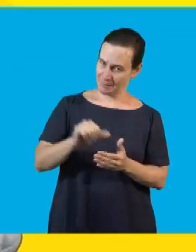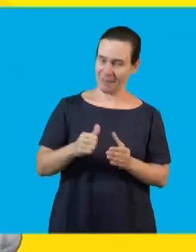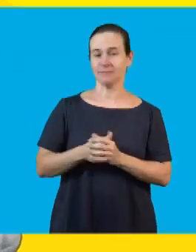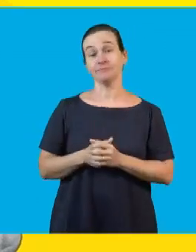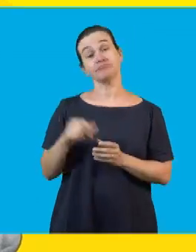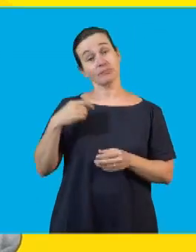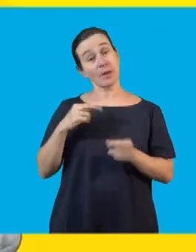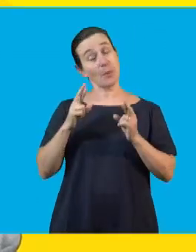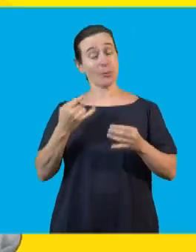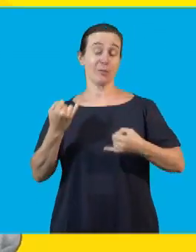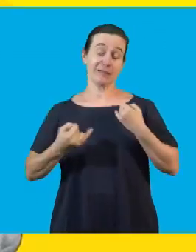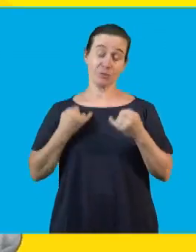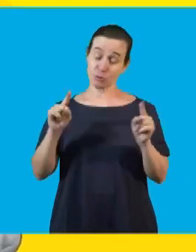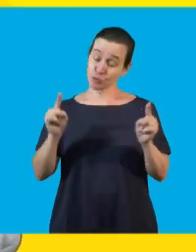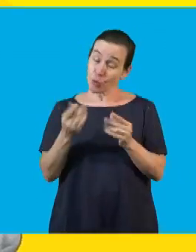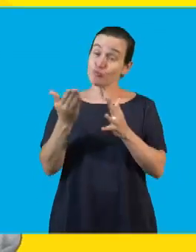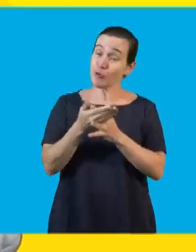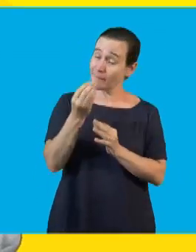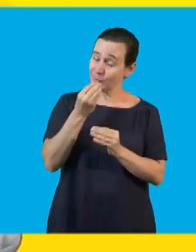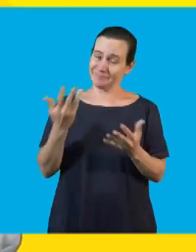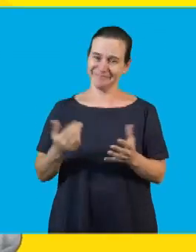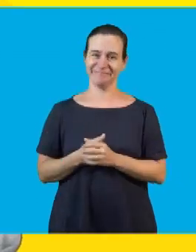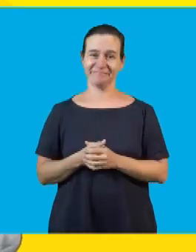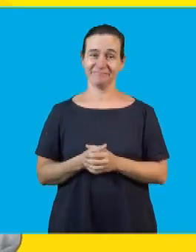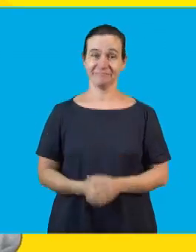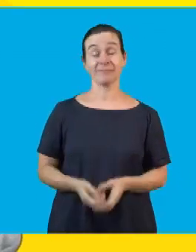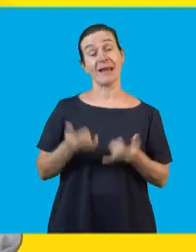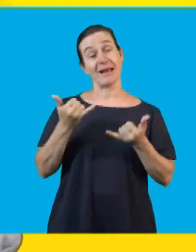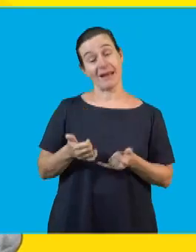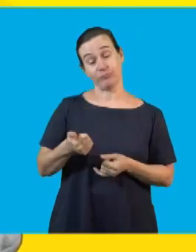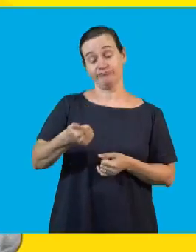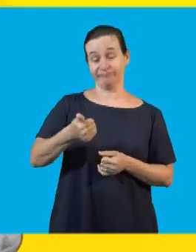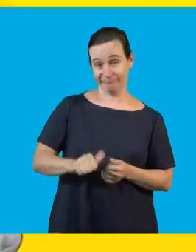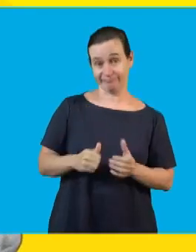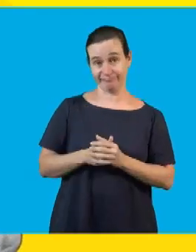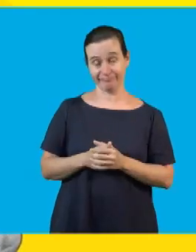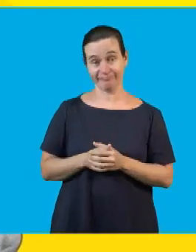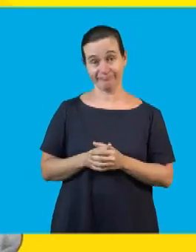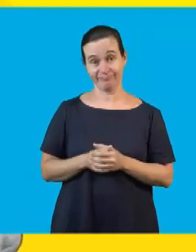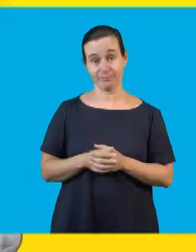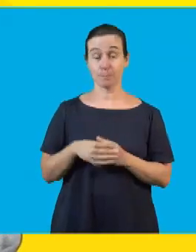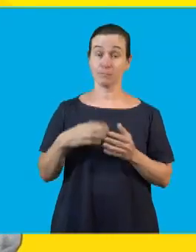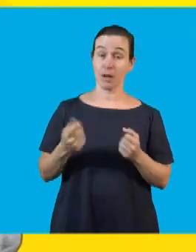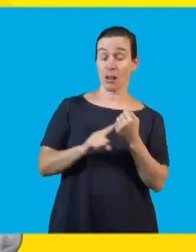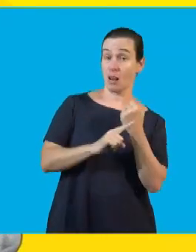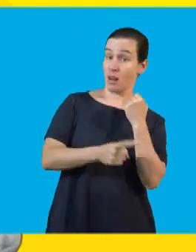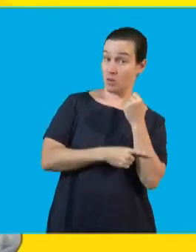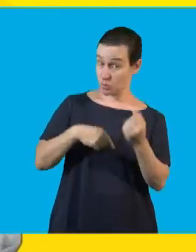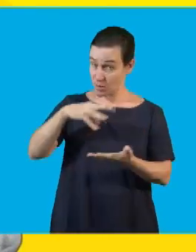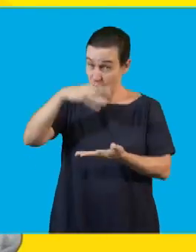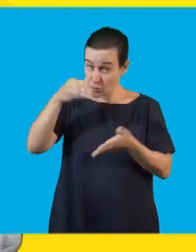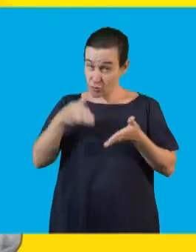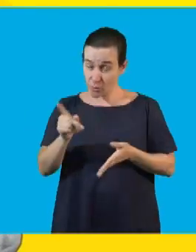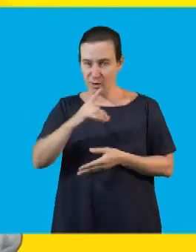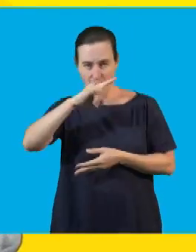Welcome back, learners. I hope you enjoyed your little snack break. We are now going to be moving on, and our last aspect